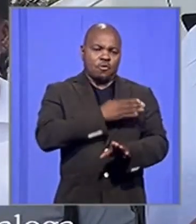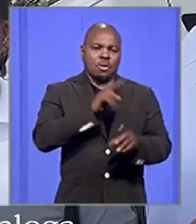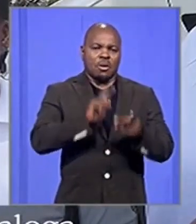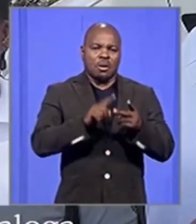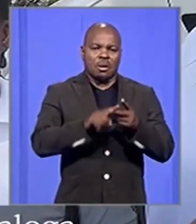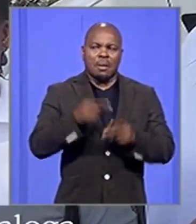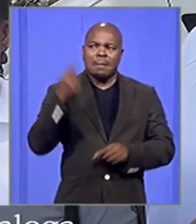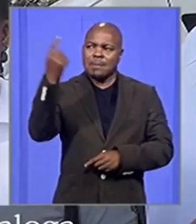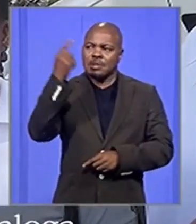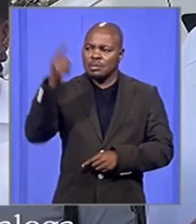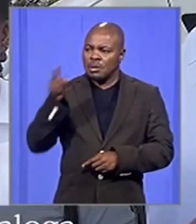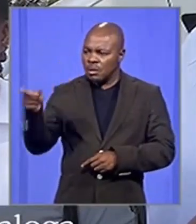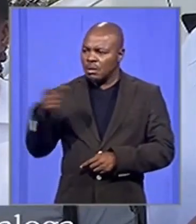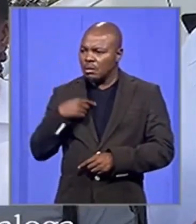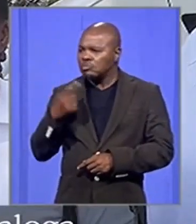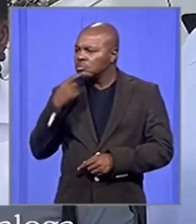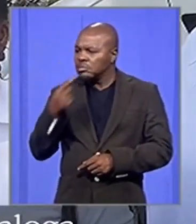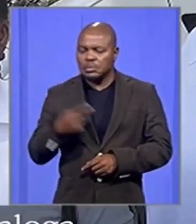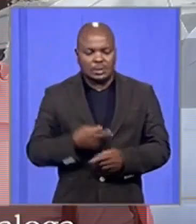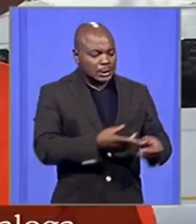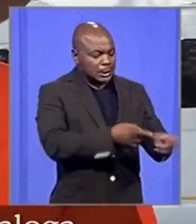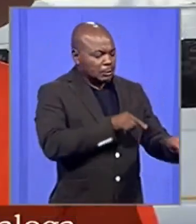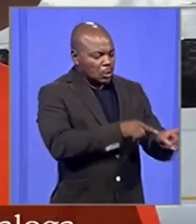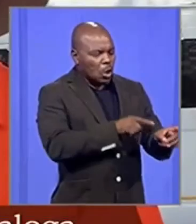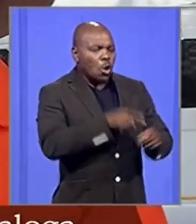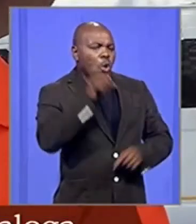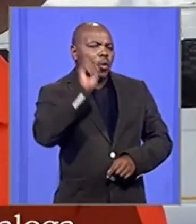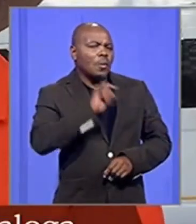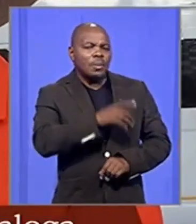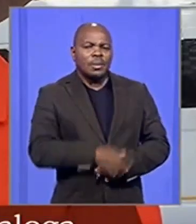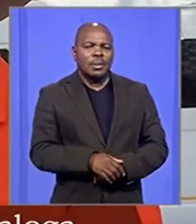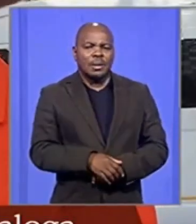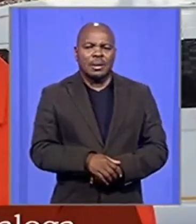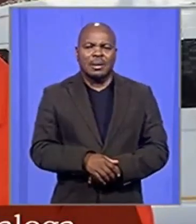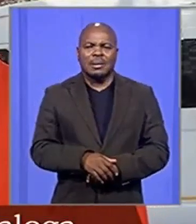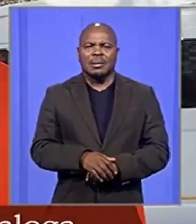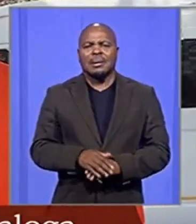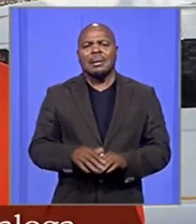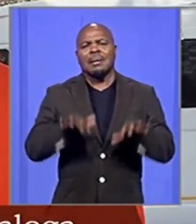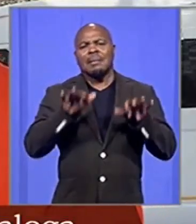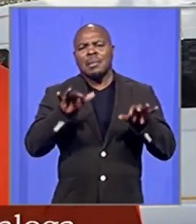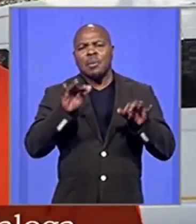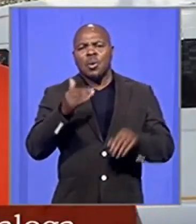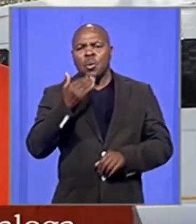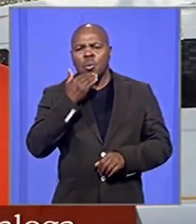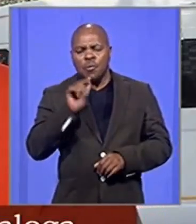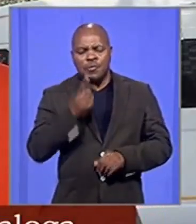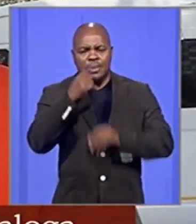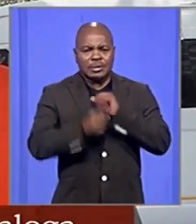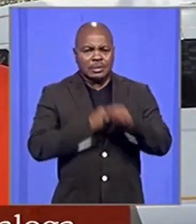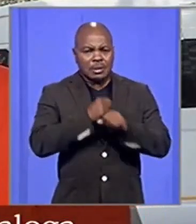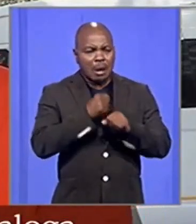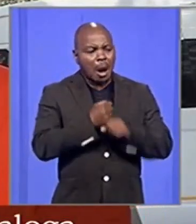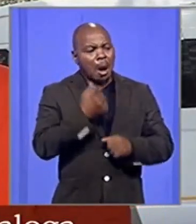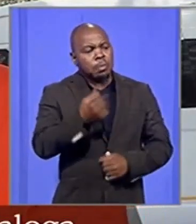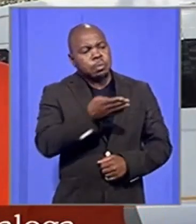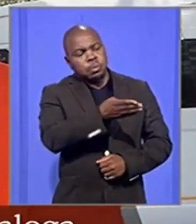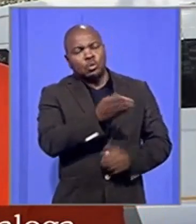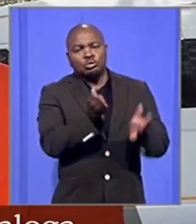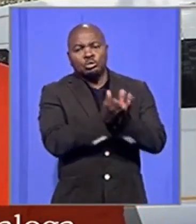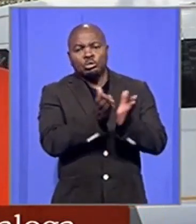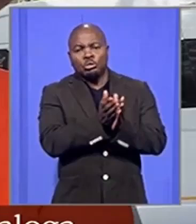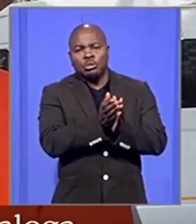kreile mmereko go ene wa bua gore diploma tsa rona di face out. What about batho ba setseng ba le mang first year go dikolong this